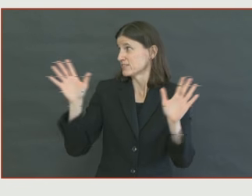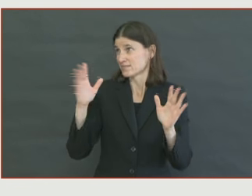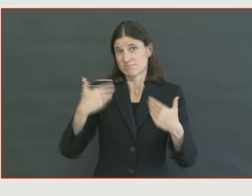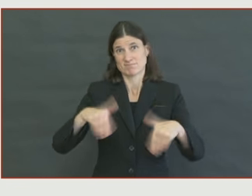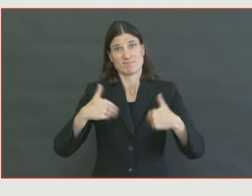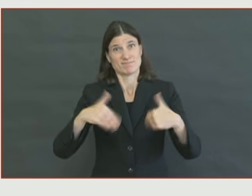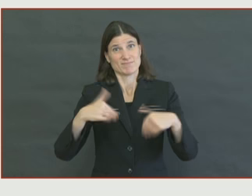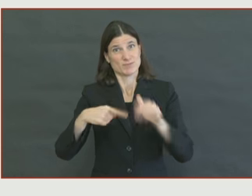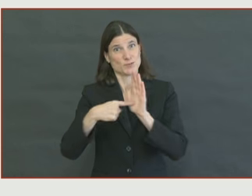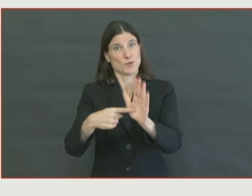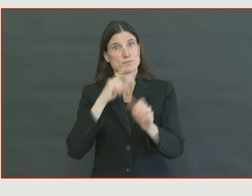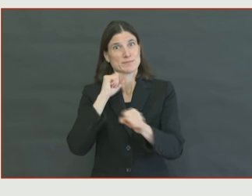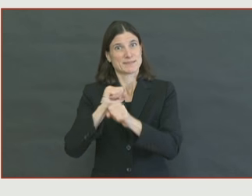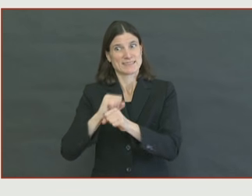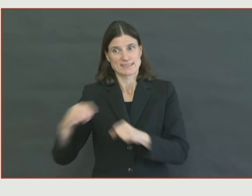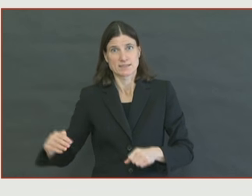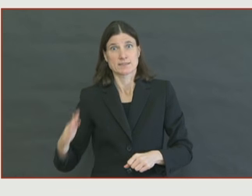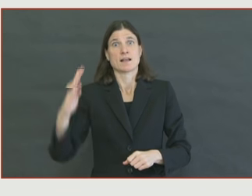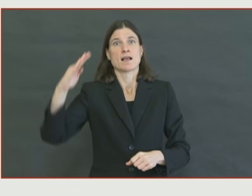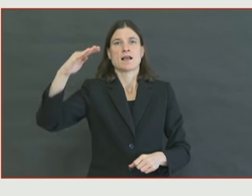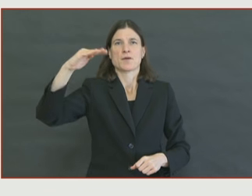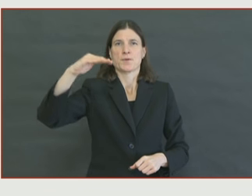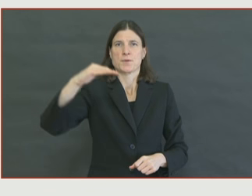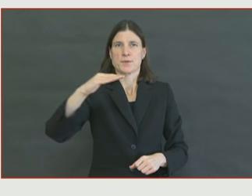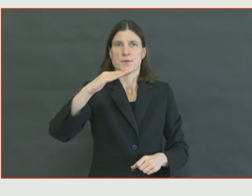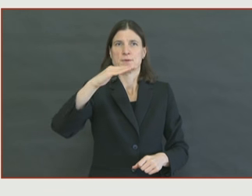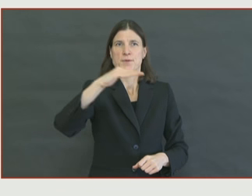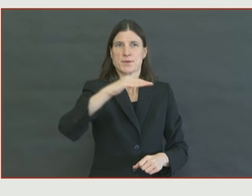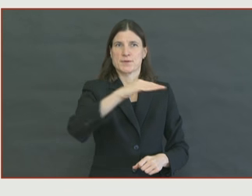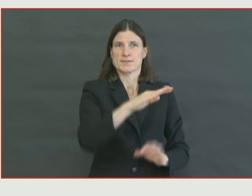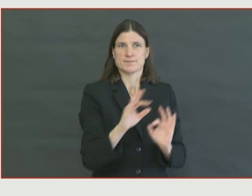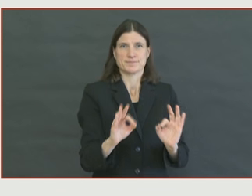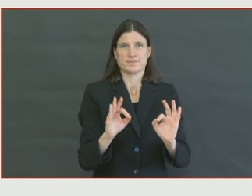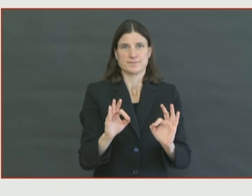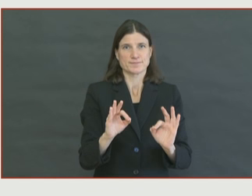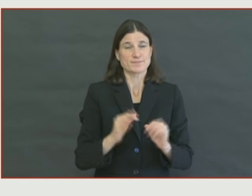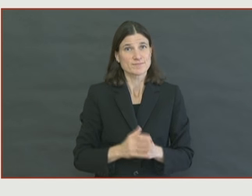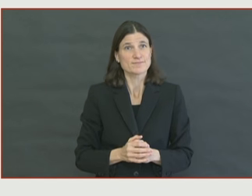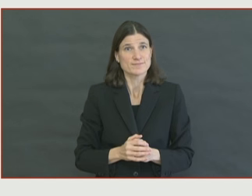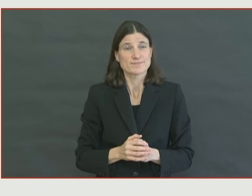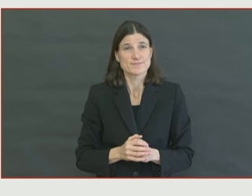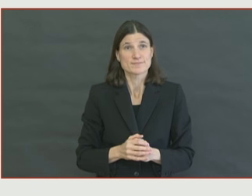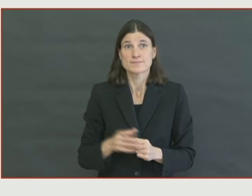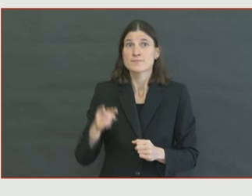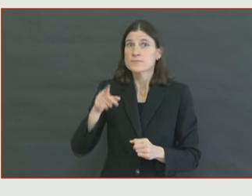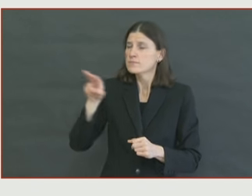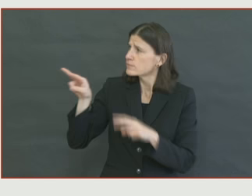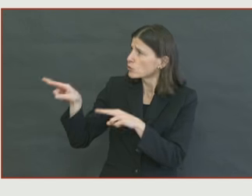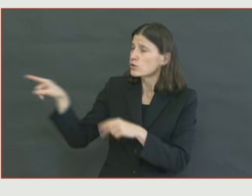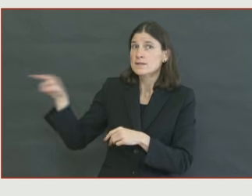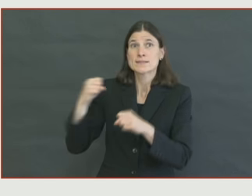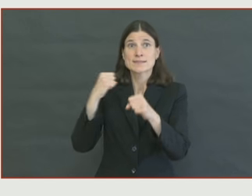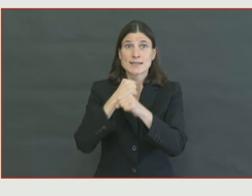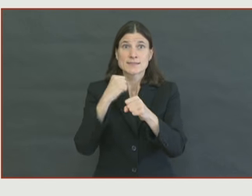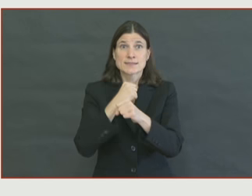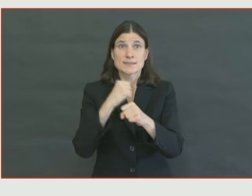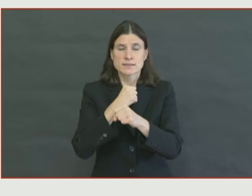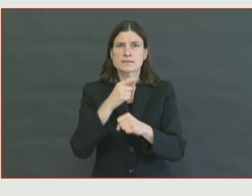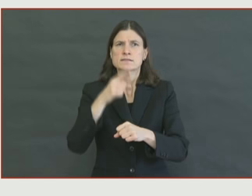Despite that time frame, though, our numbers do display the very